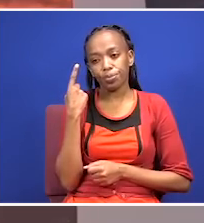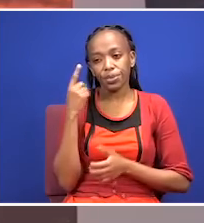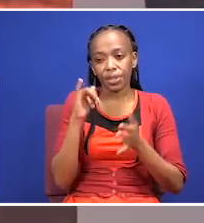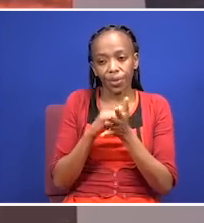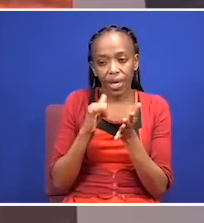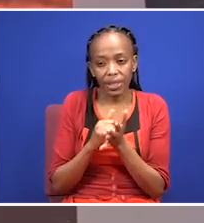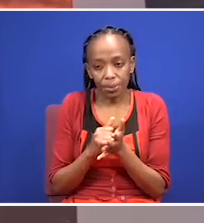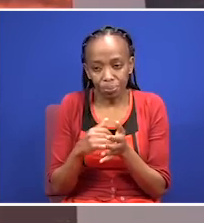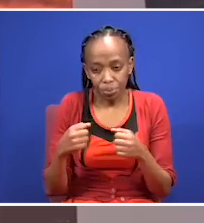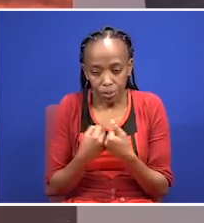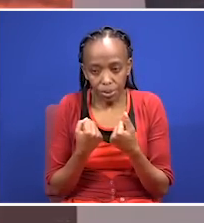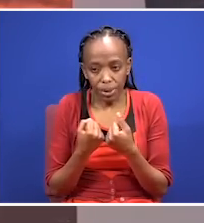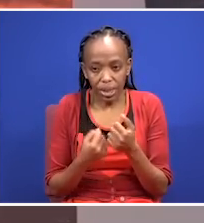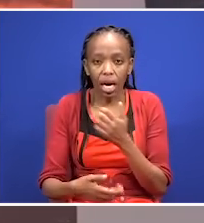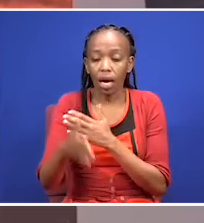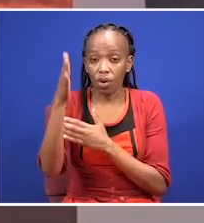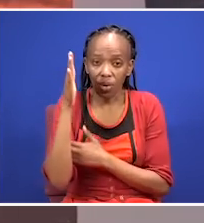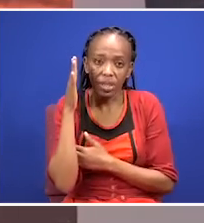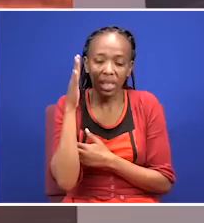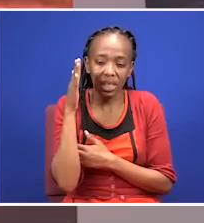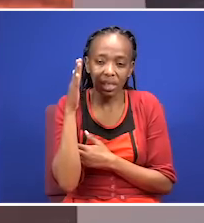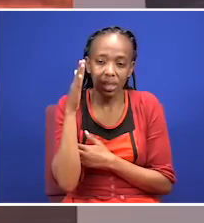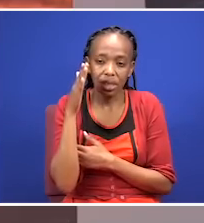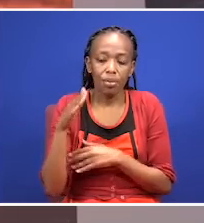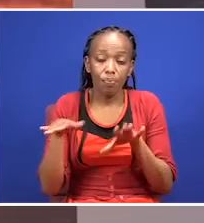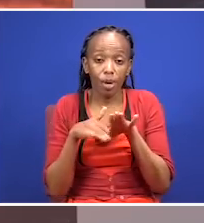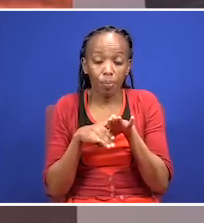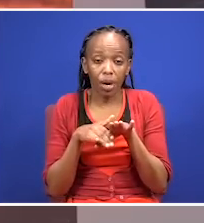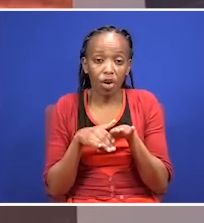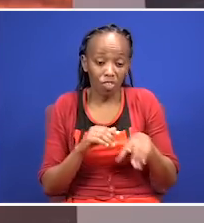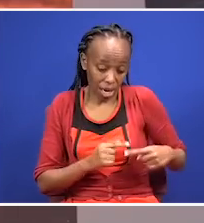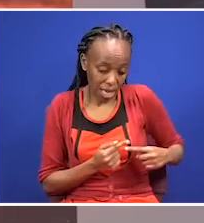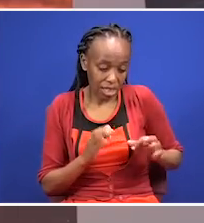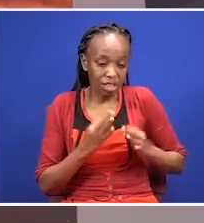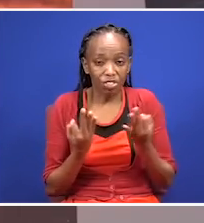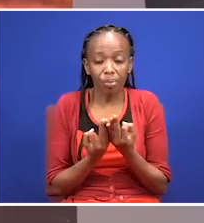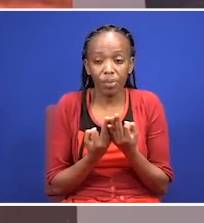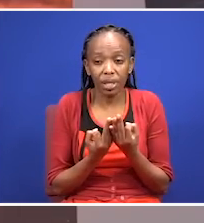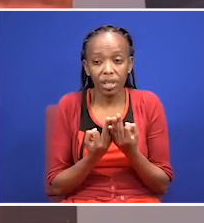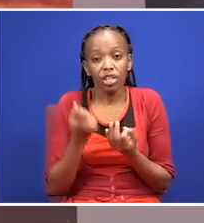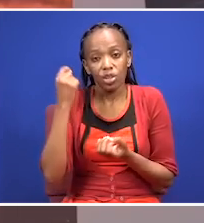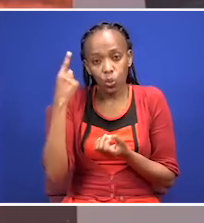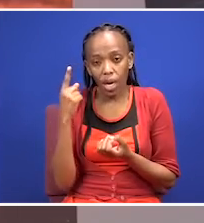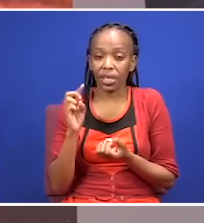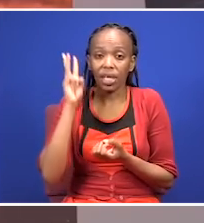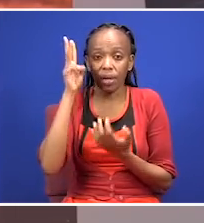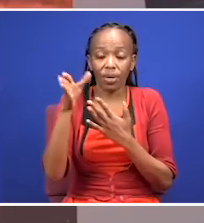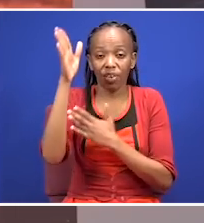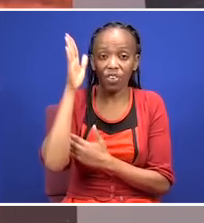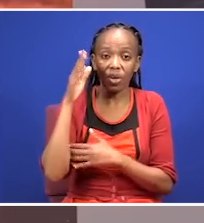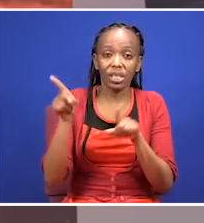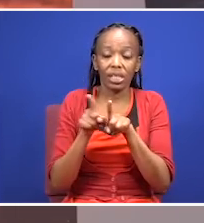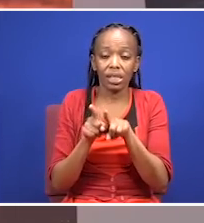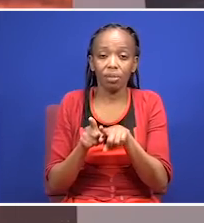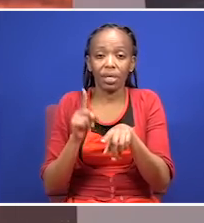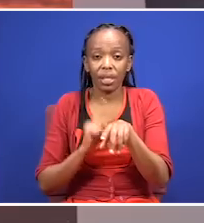that it takes a godly a godly member of a hurting family to discern the will of god even in